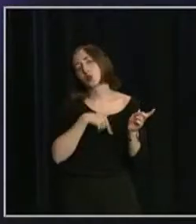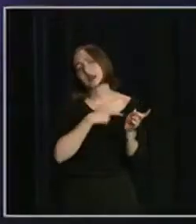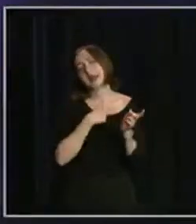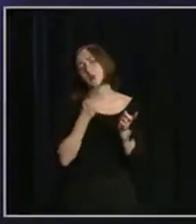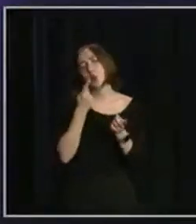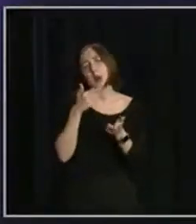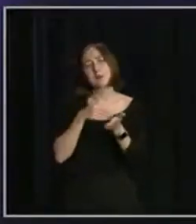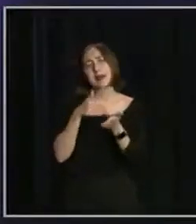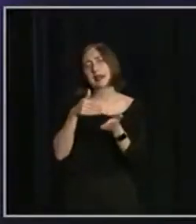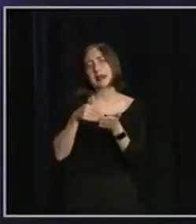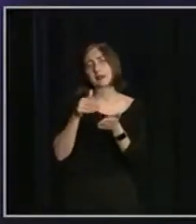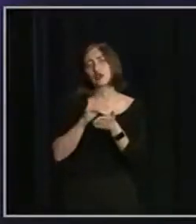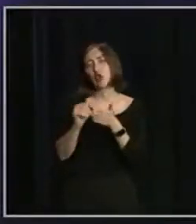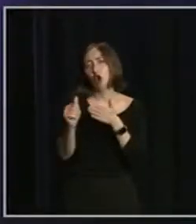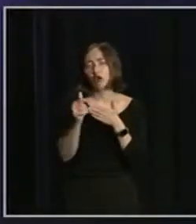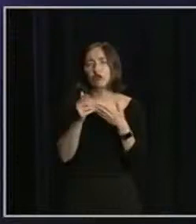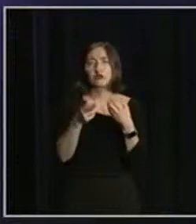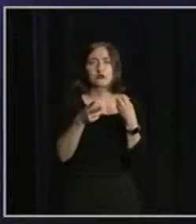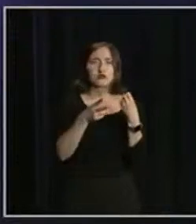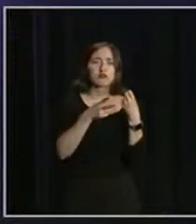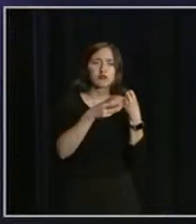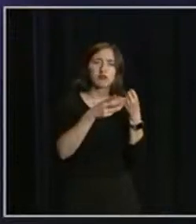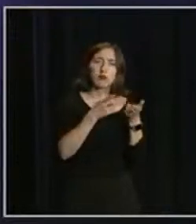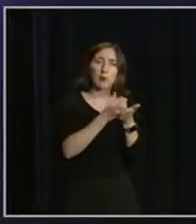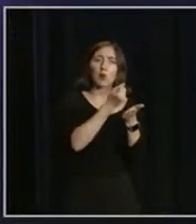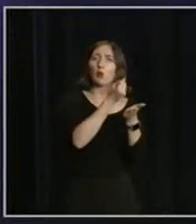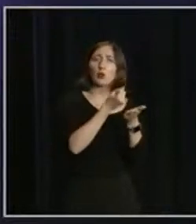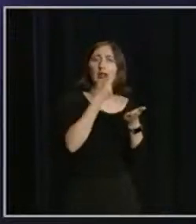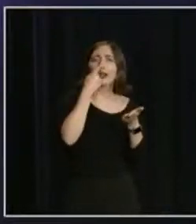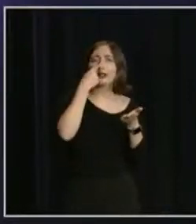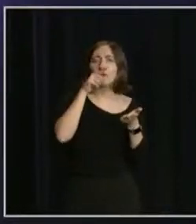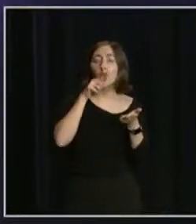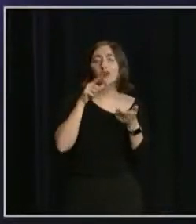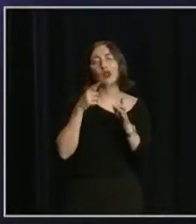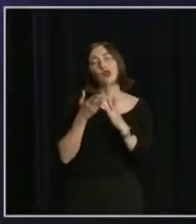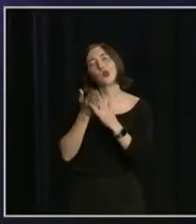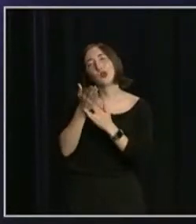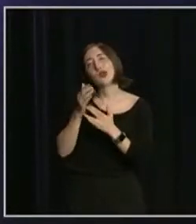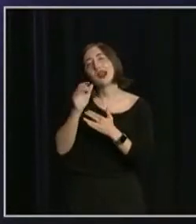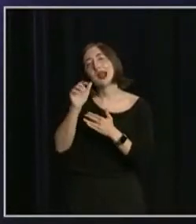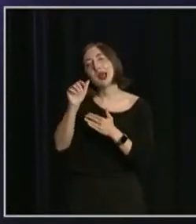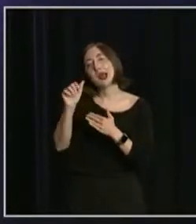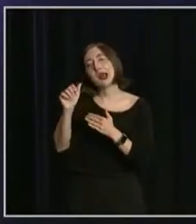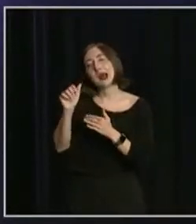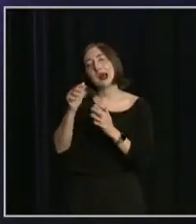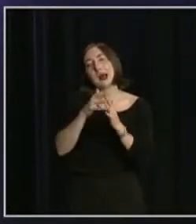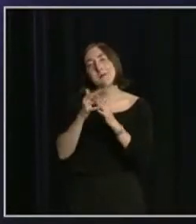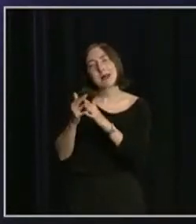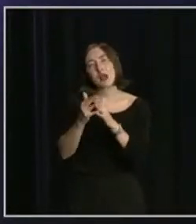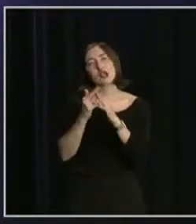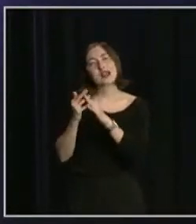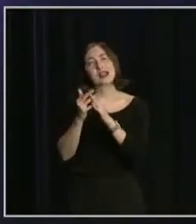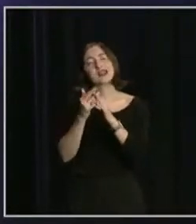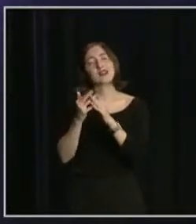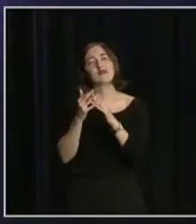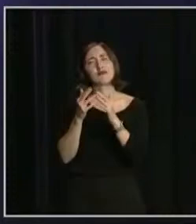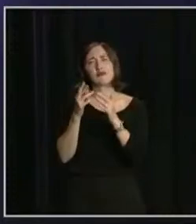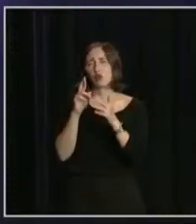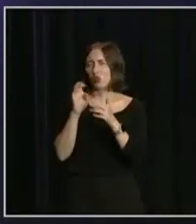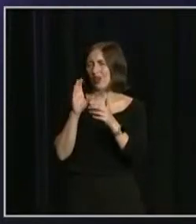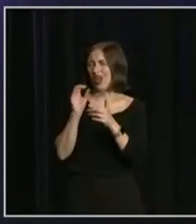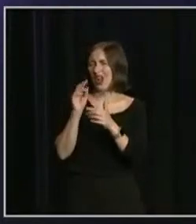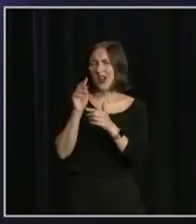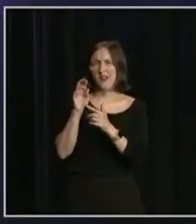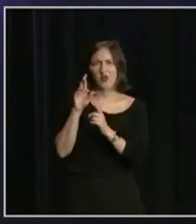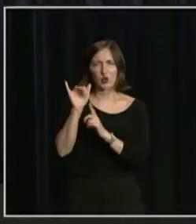we have approved through the American Recovery dollars. I think we voted on that this week or week before, $1 million